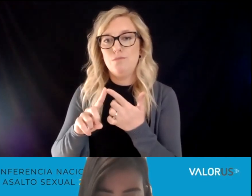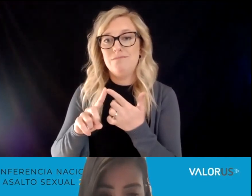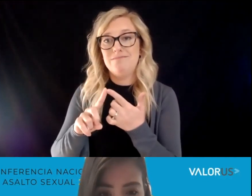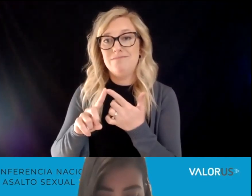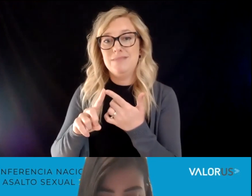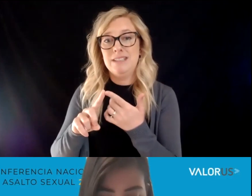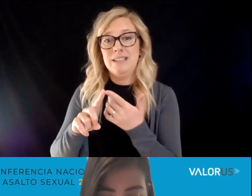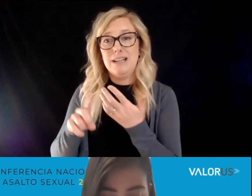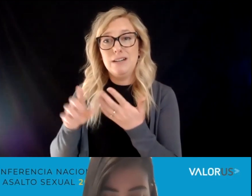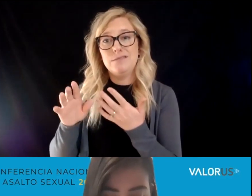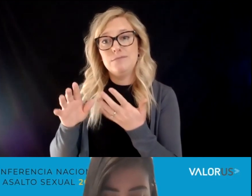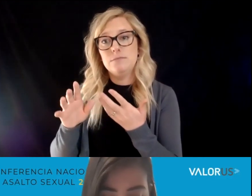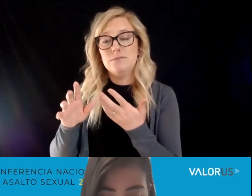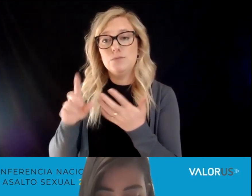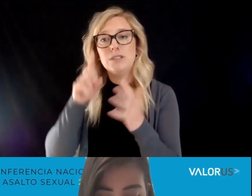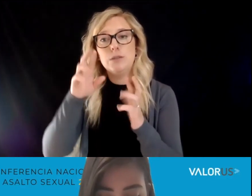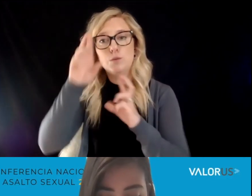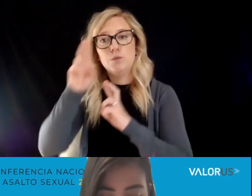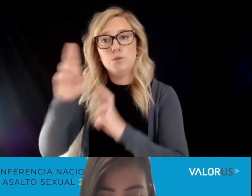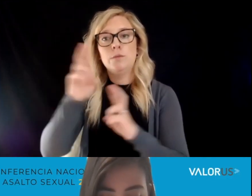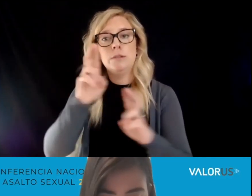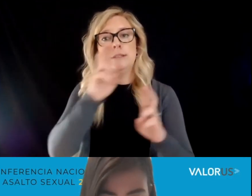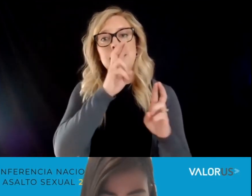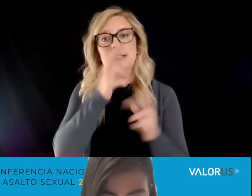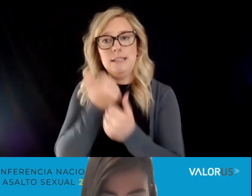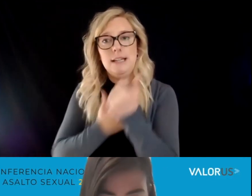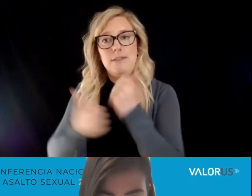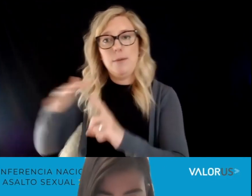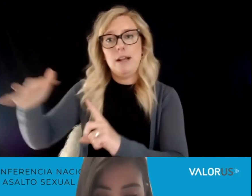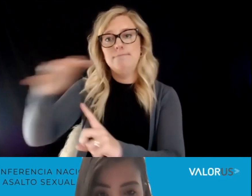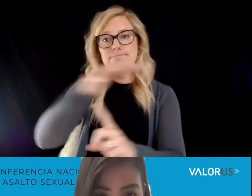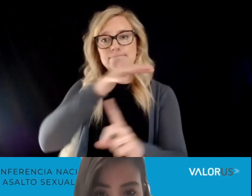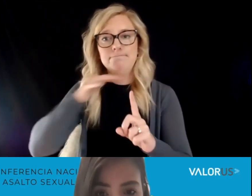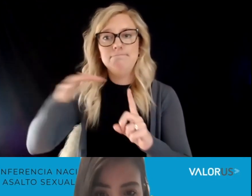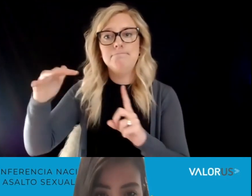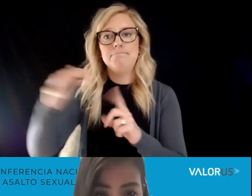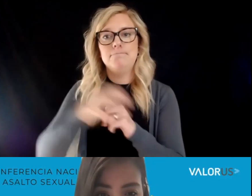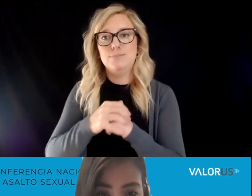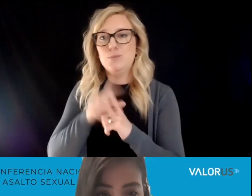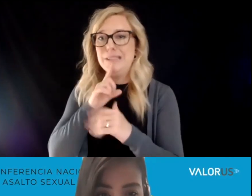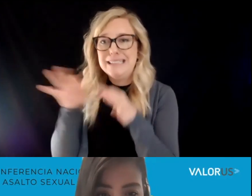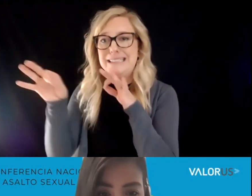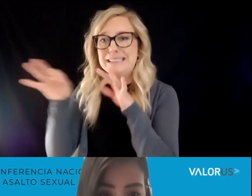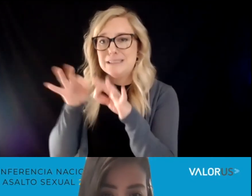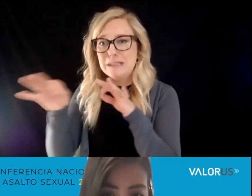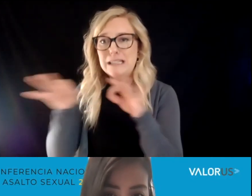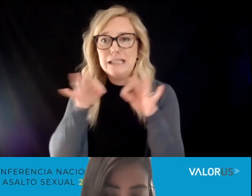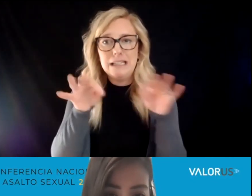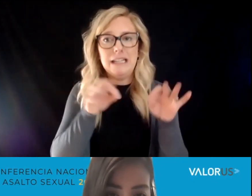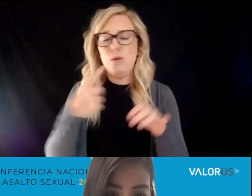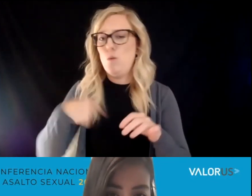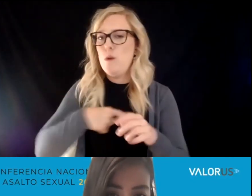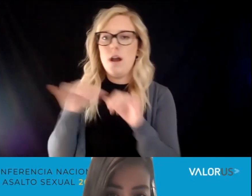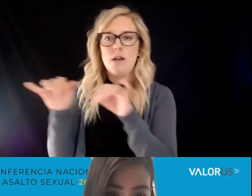colleagues, your coworkers, treating everybody around you with respect. Explaining to them that we are all the same.